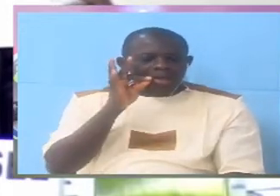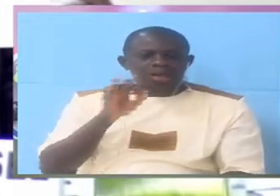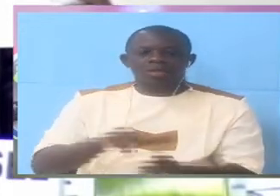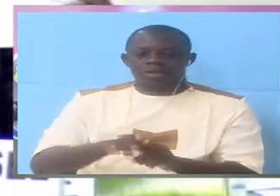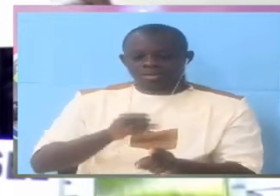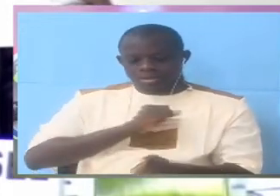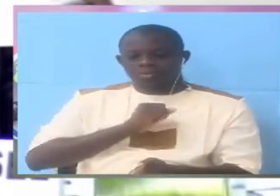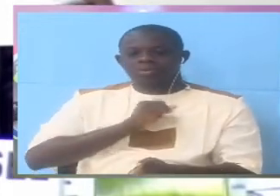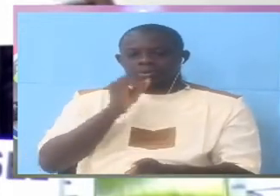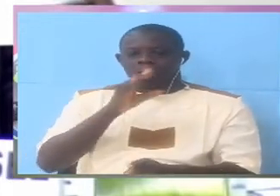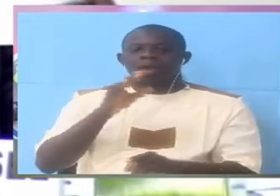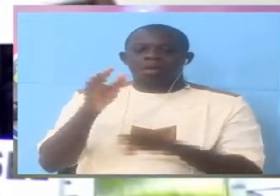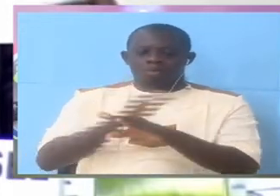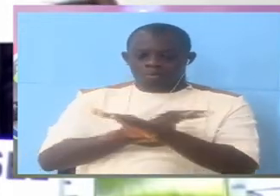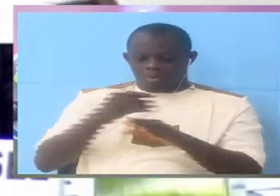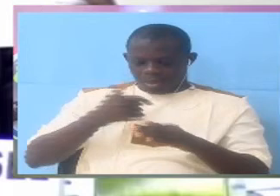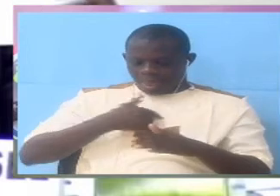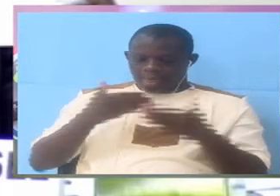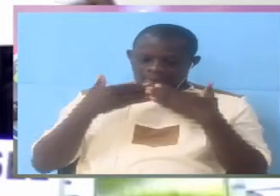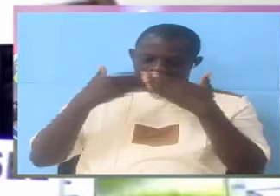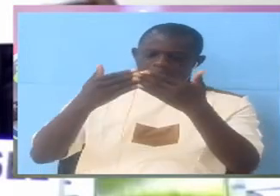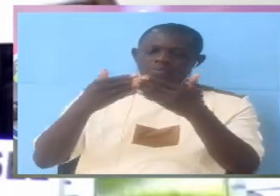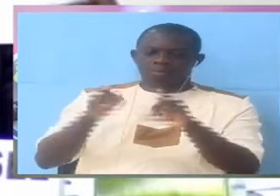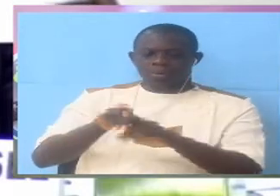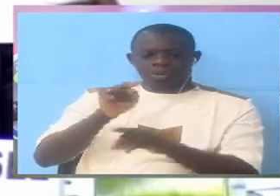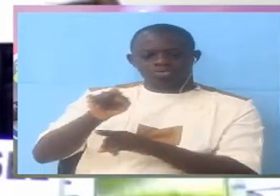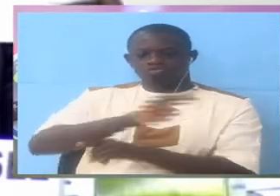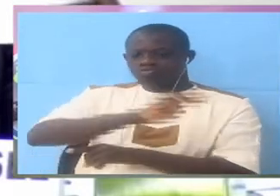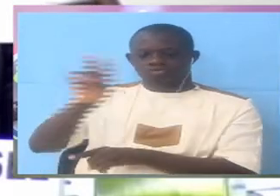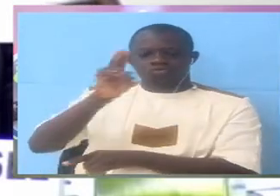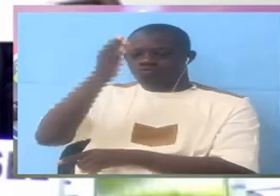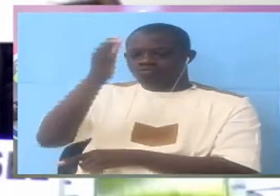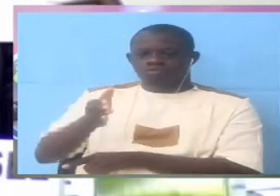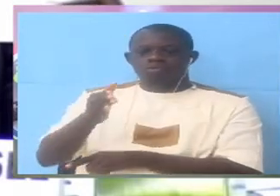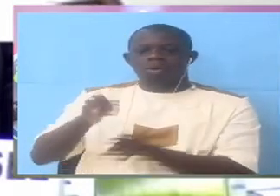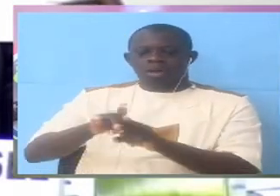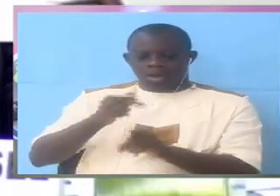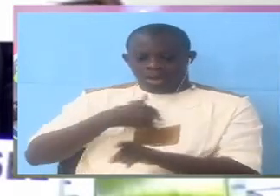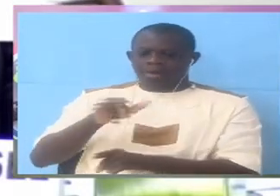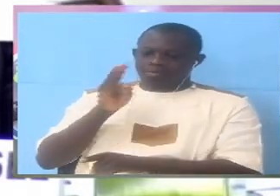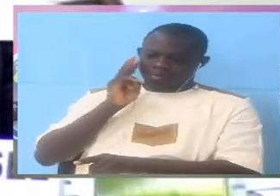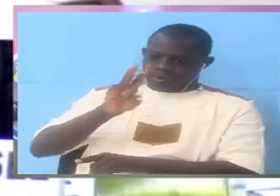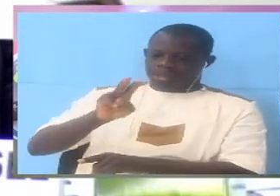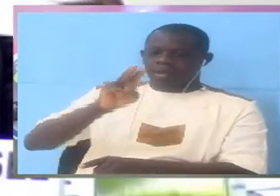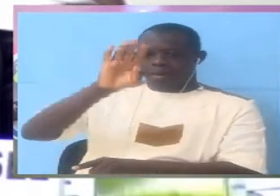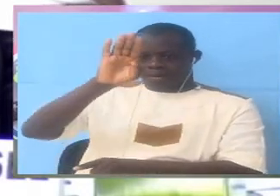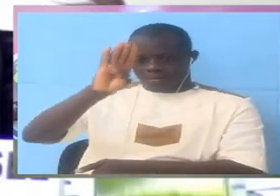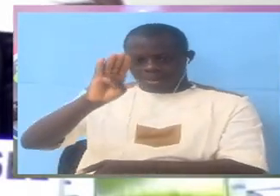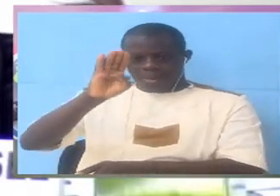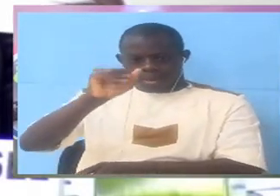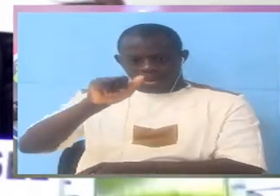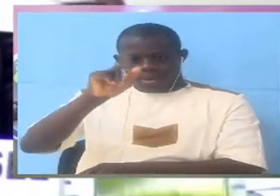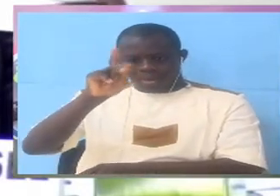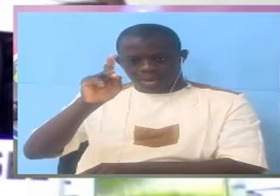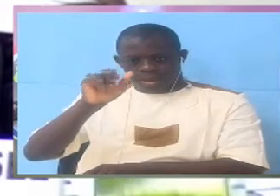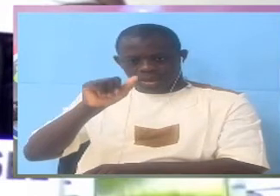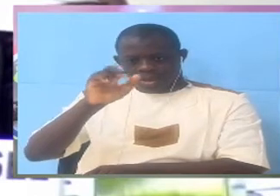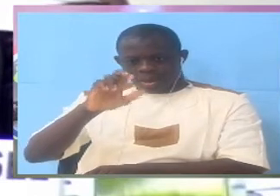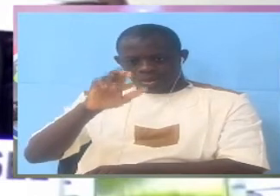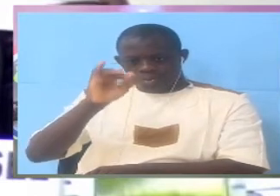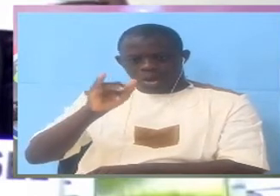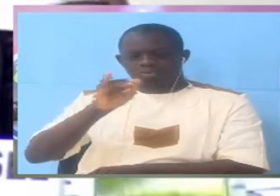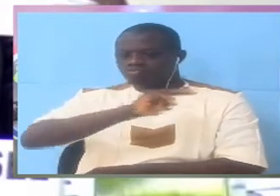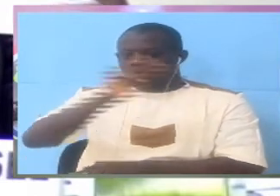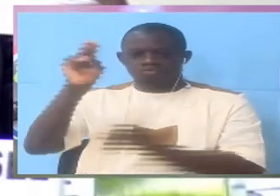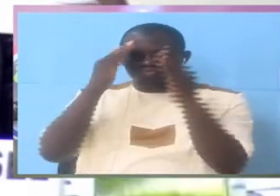At that juncture, I told him that this is not true. I saw Bakari Kamara did not know where my shop is, and